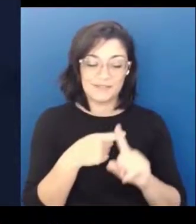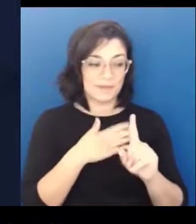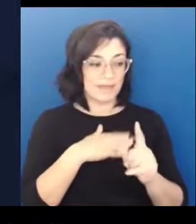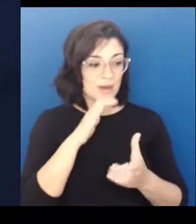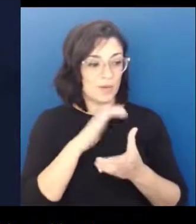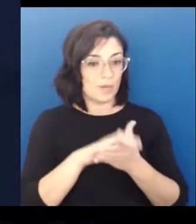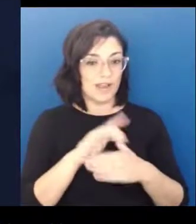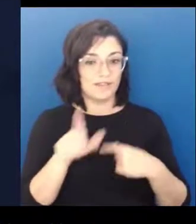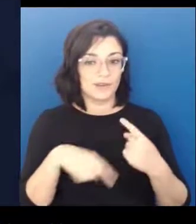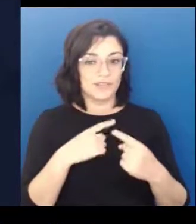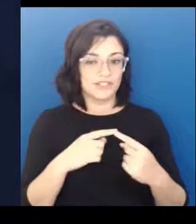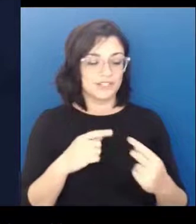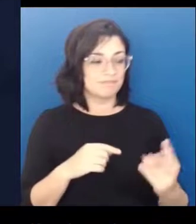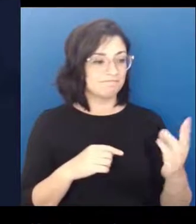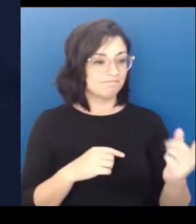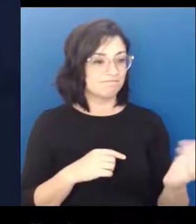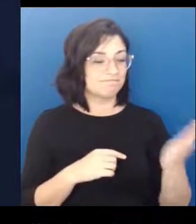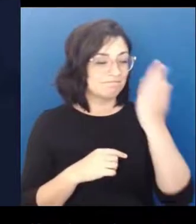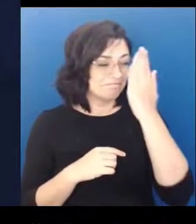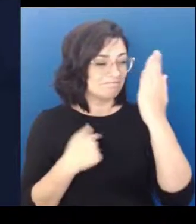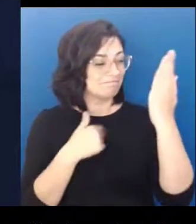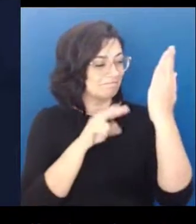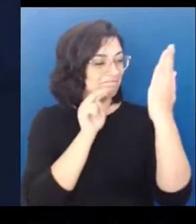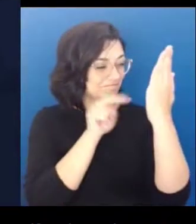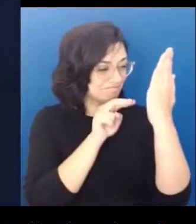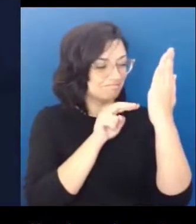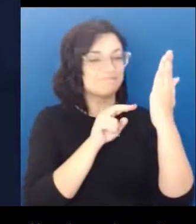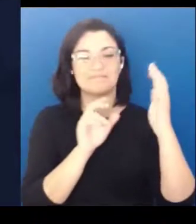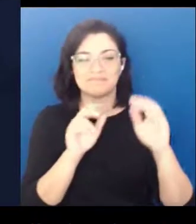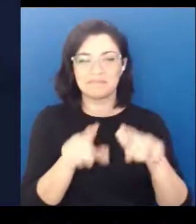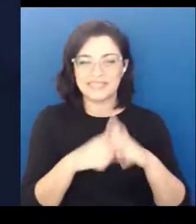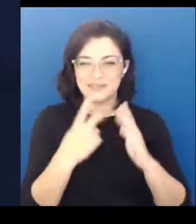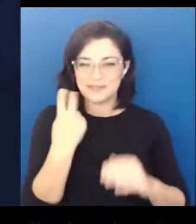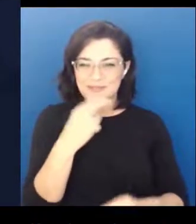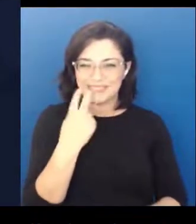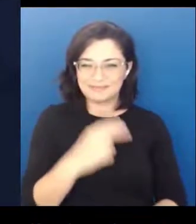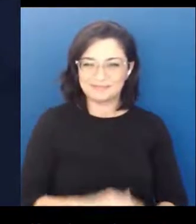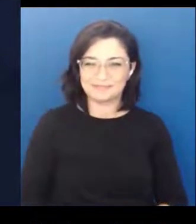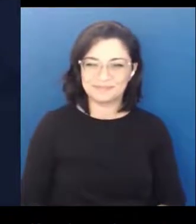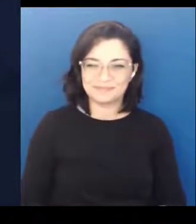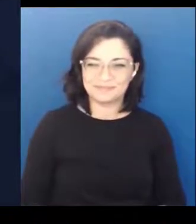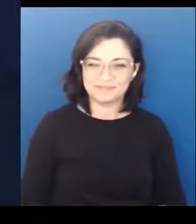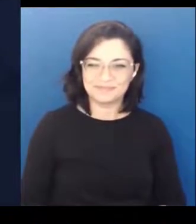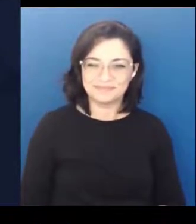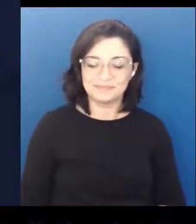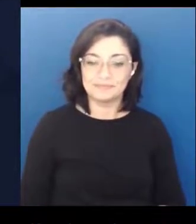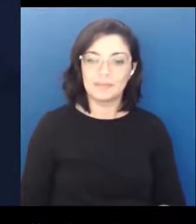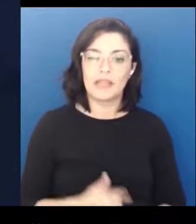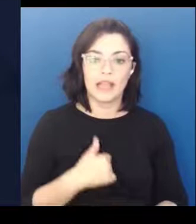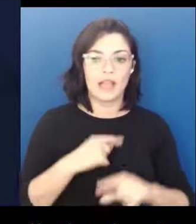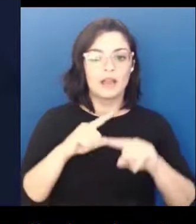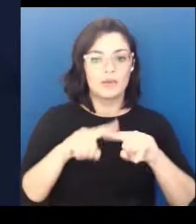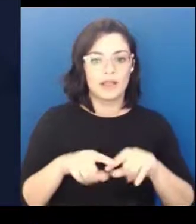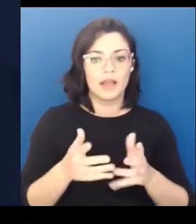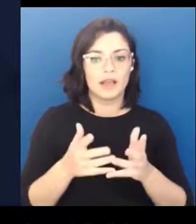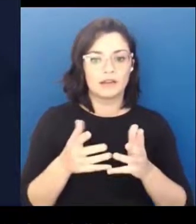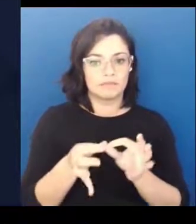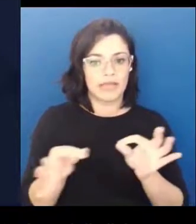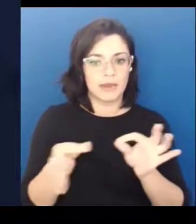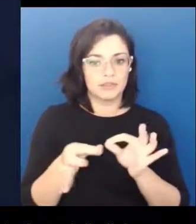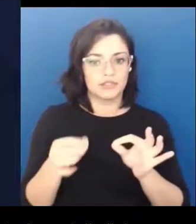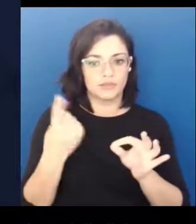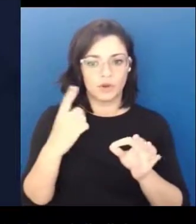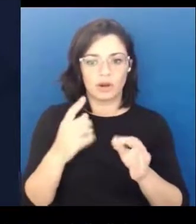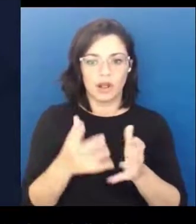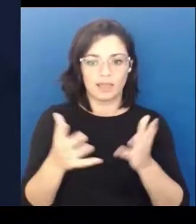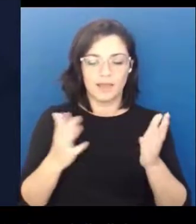that I can see her lips. I rely on captions for a lot of my daily living. And as Jen mentioned, it's